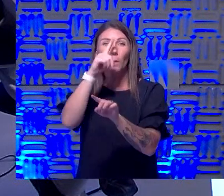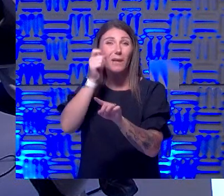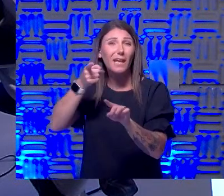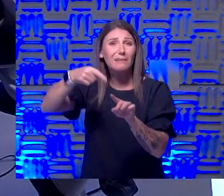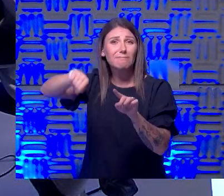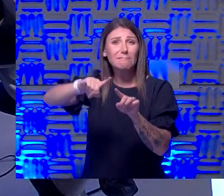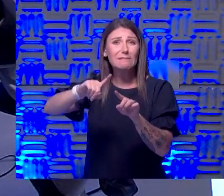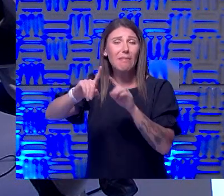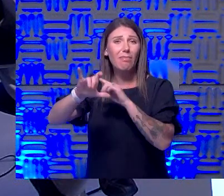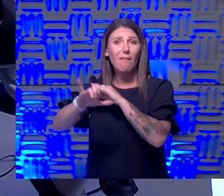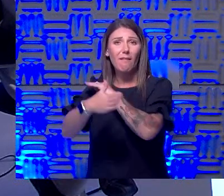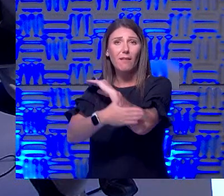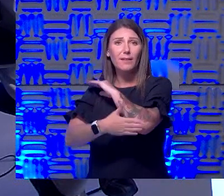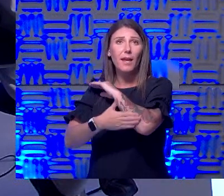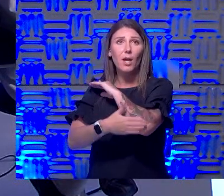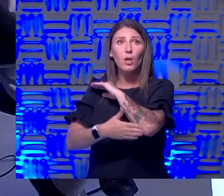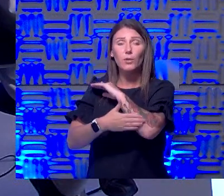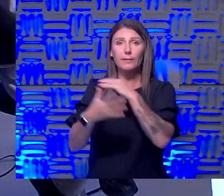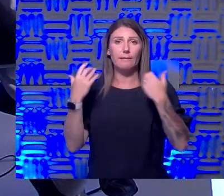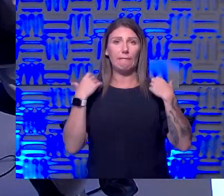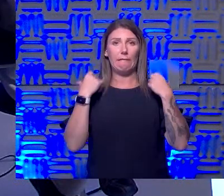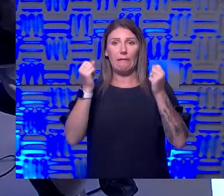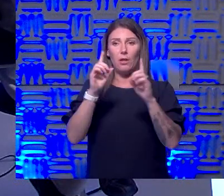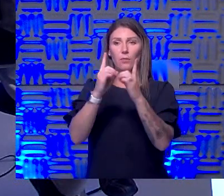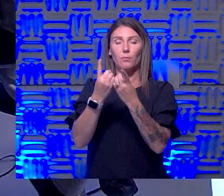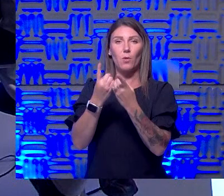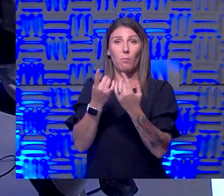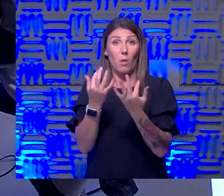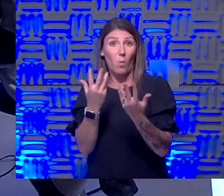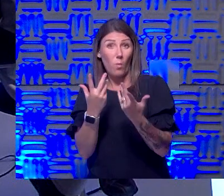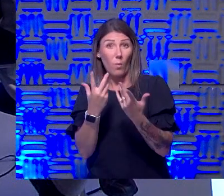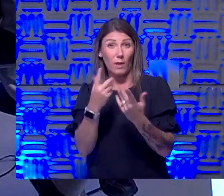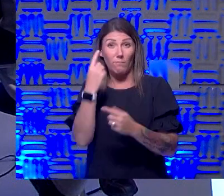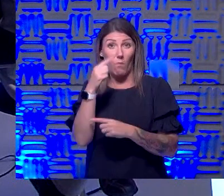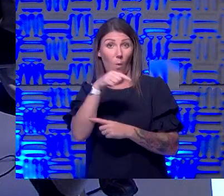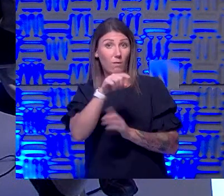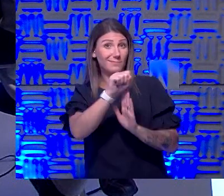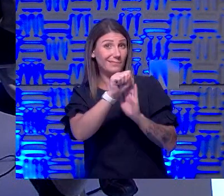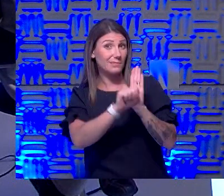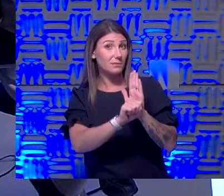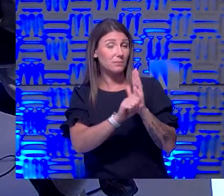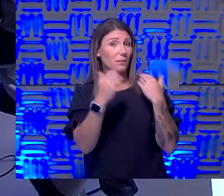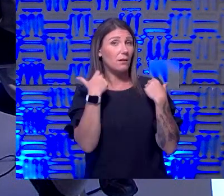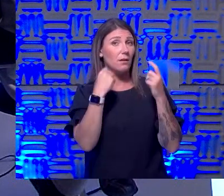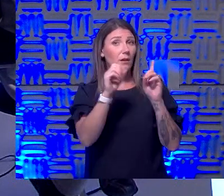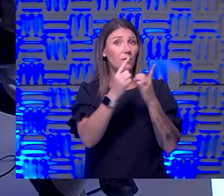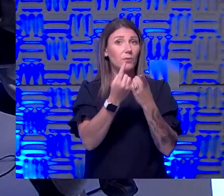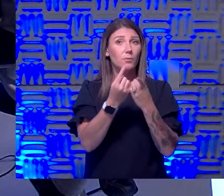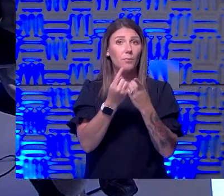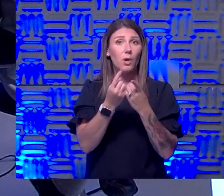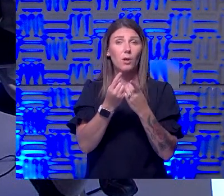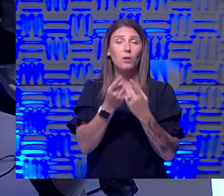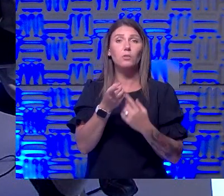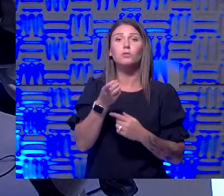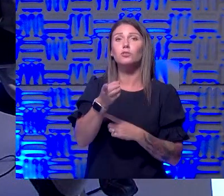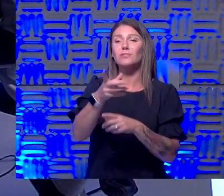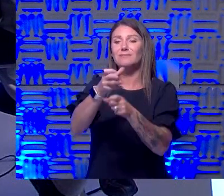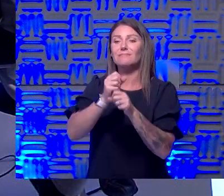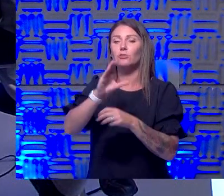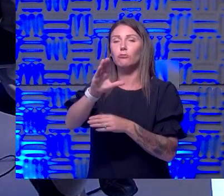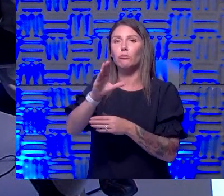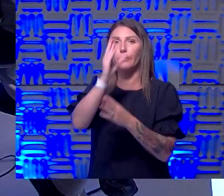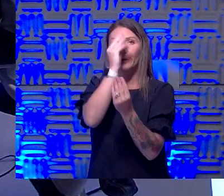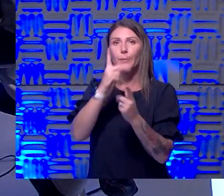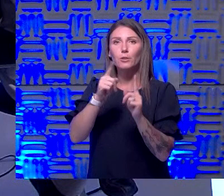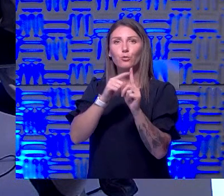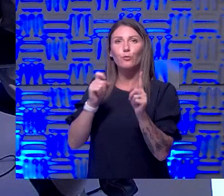the county health department was waiting on the state health department. She's taking her information from the newspaper. Is there